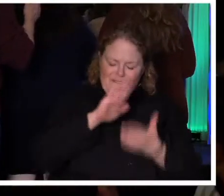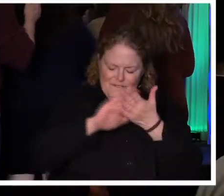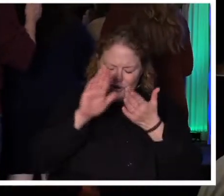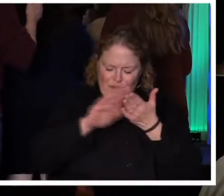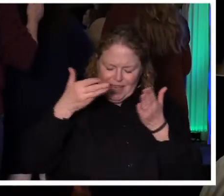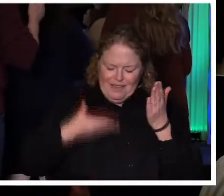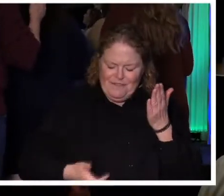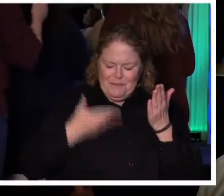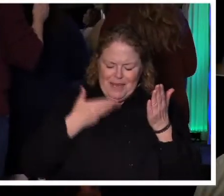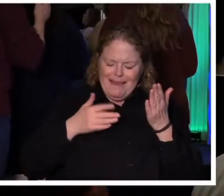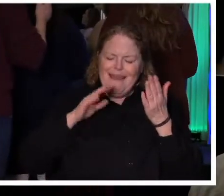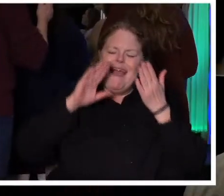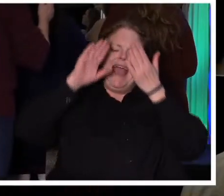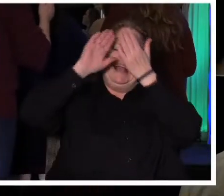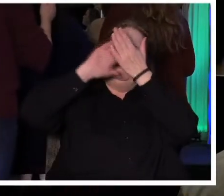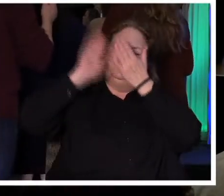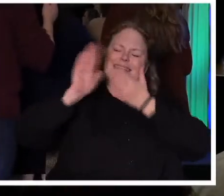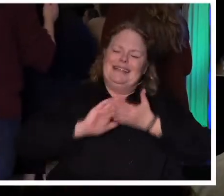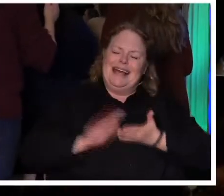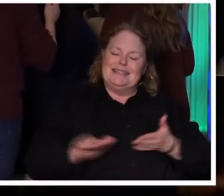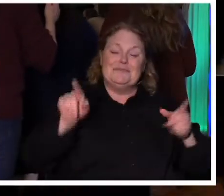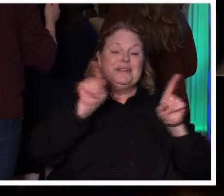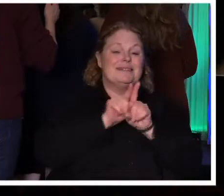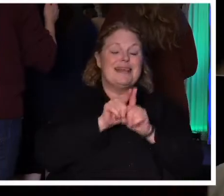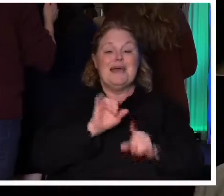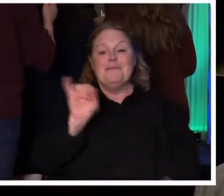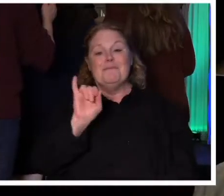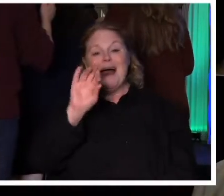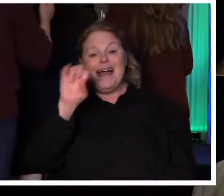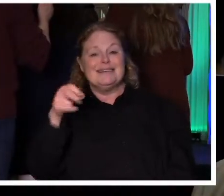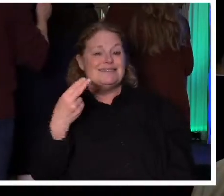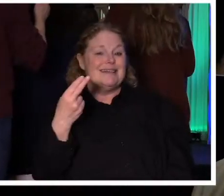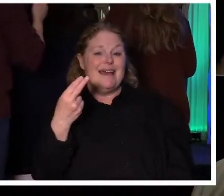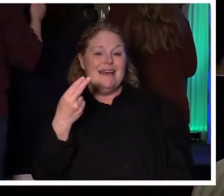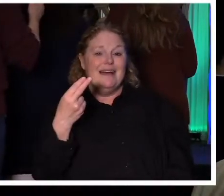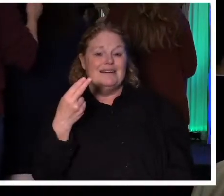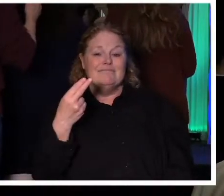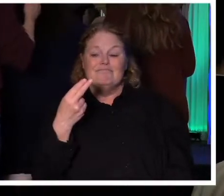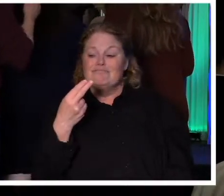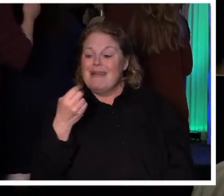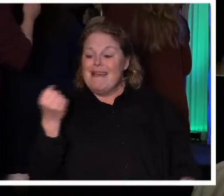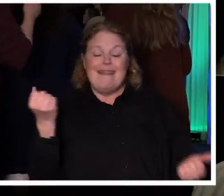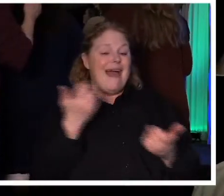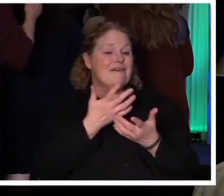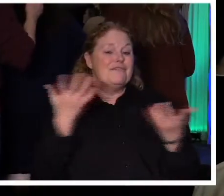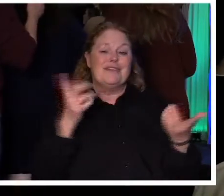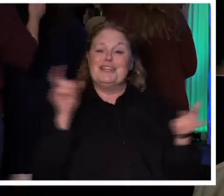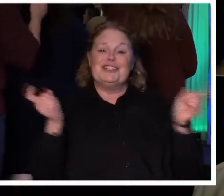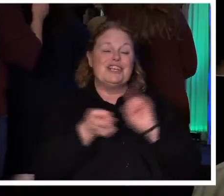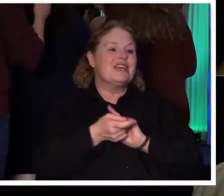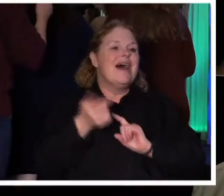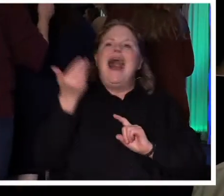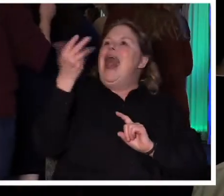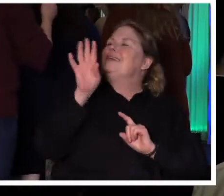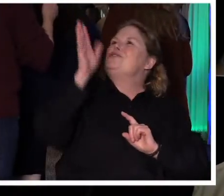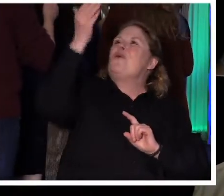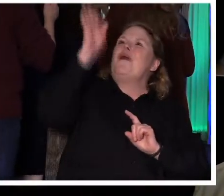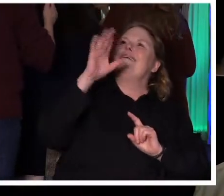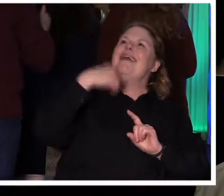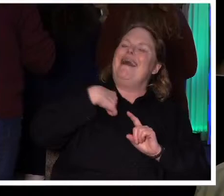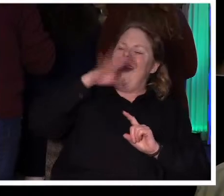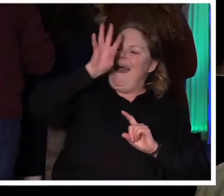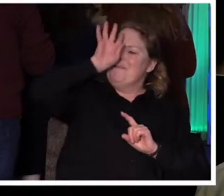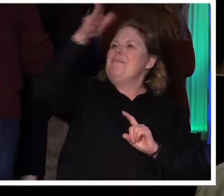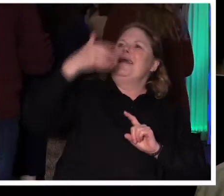me, cleanse me like you did, Isaiah, and redirect everything. I do not want a God that I can fashion around my